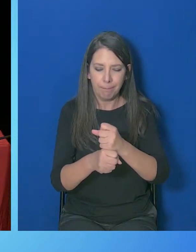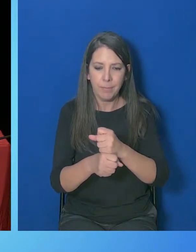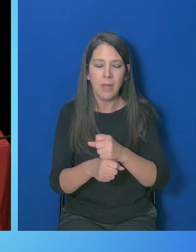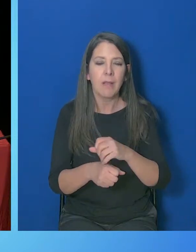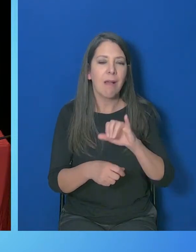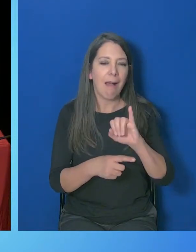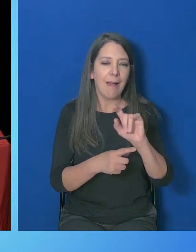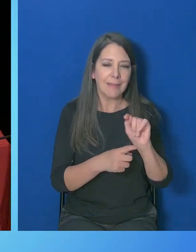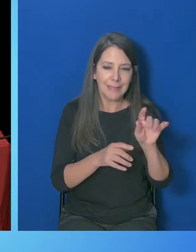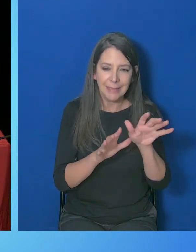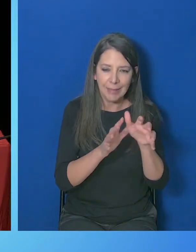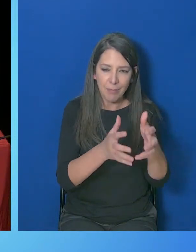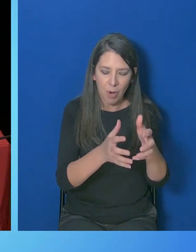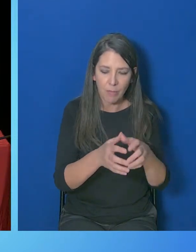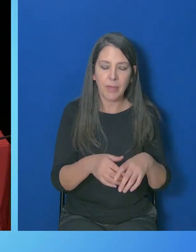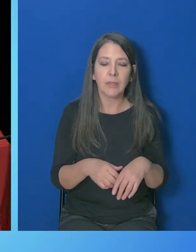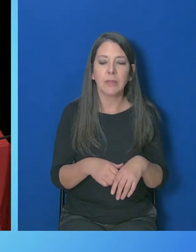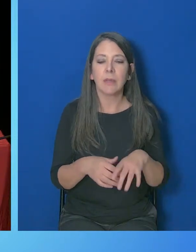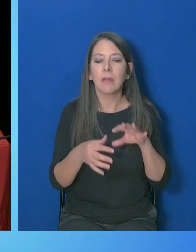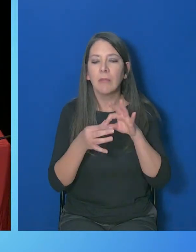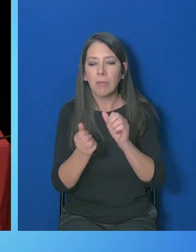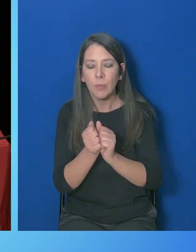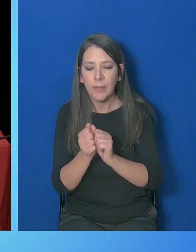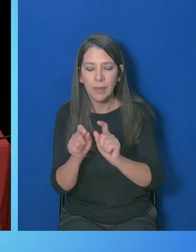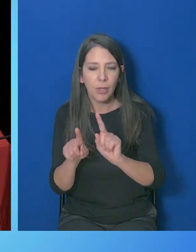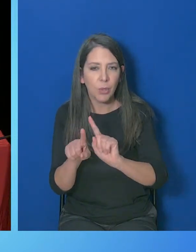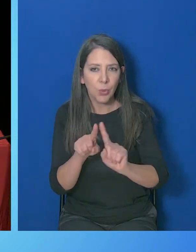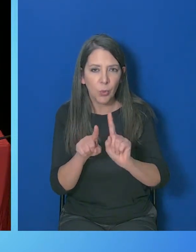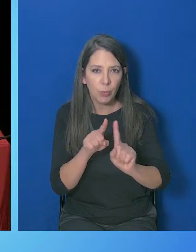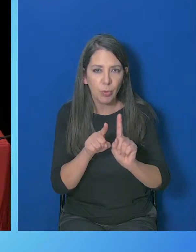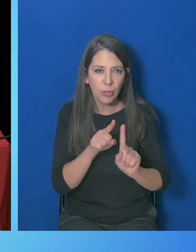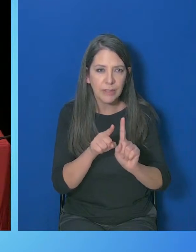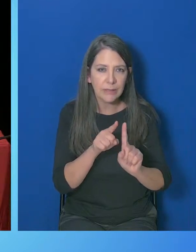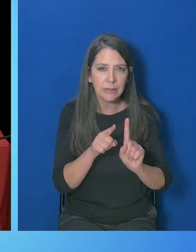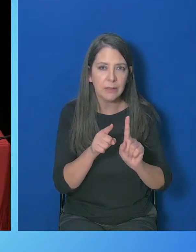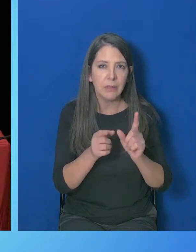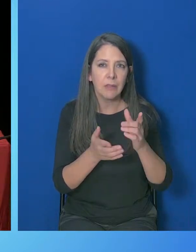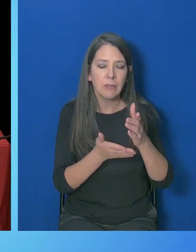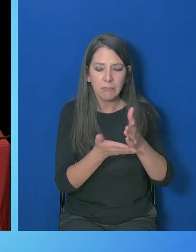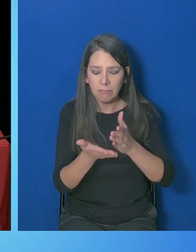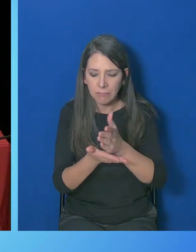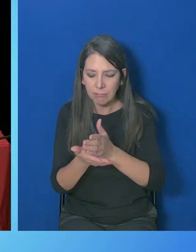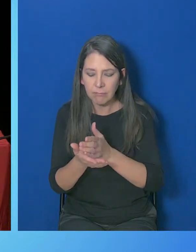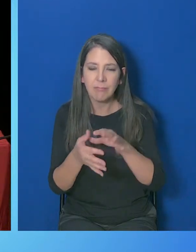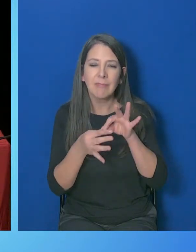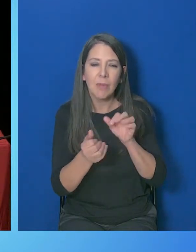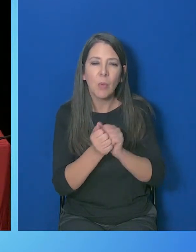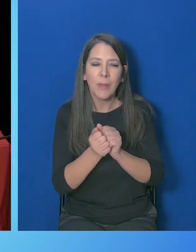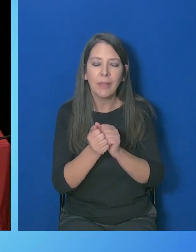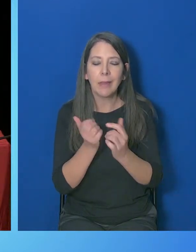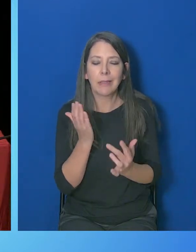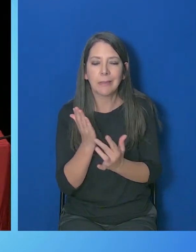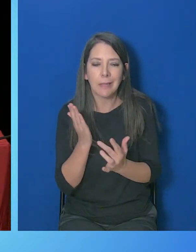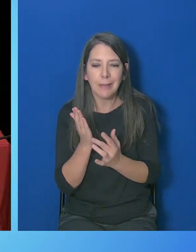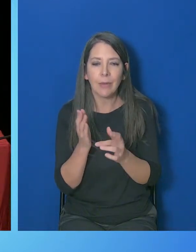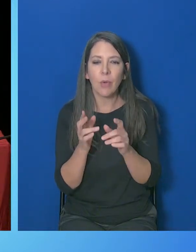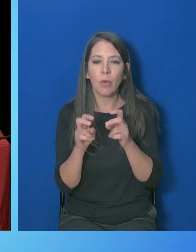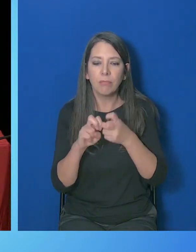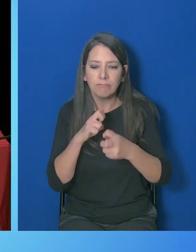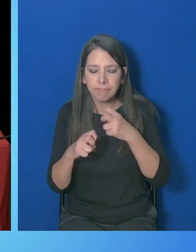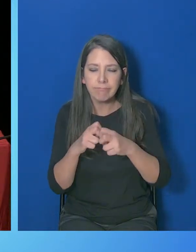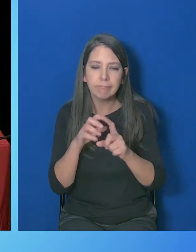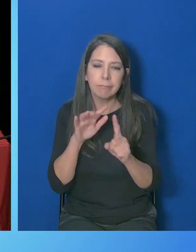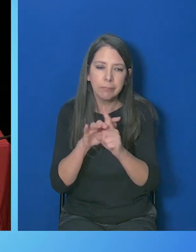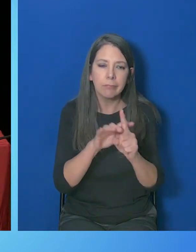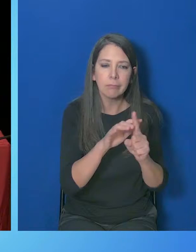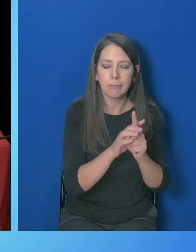department continues to work on numerous activities, enhancing our technical infrastructure and support staff